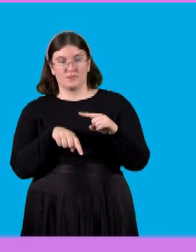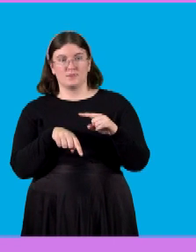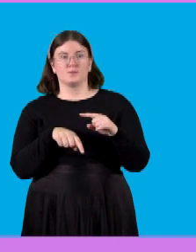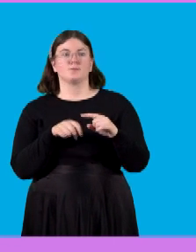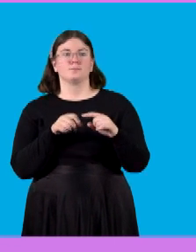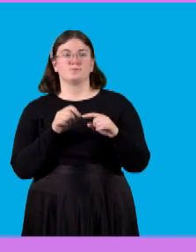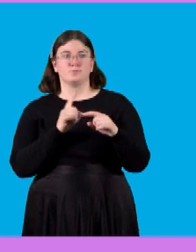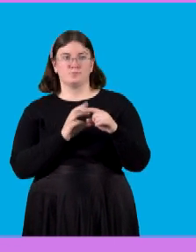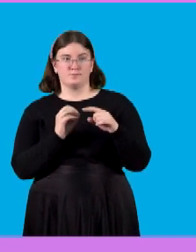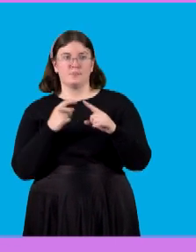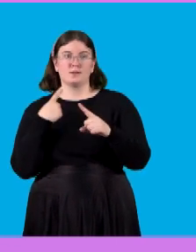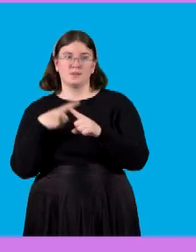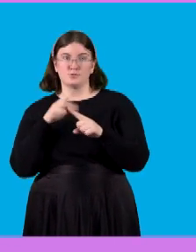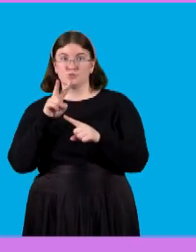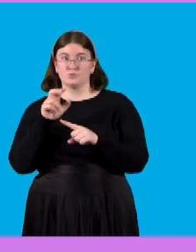by